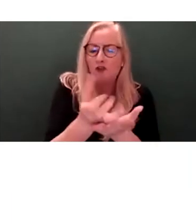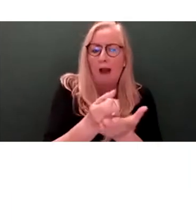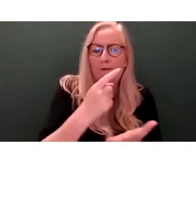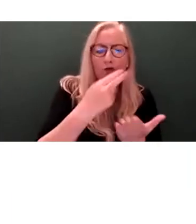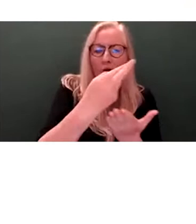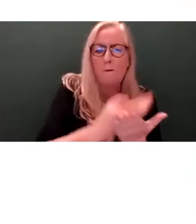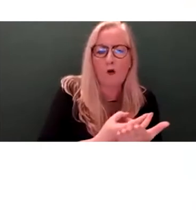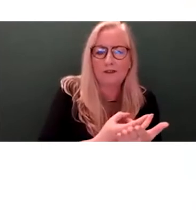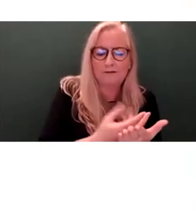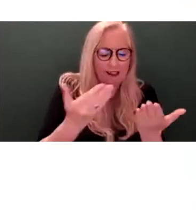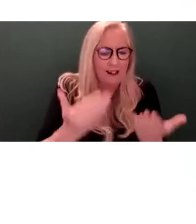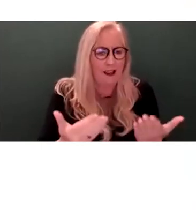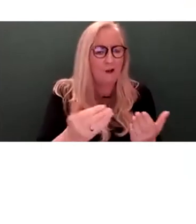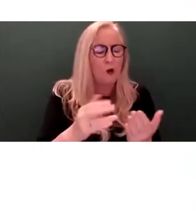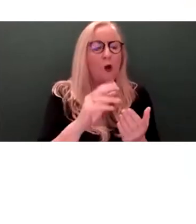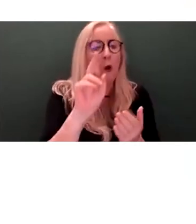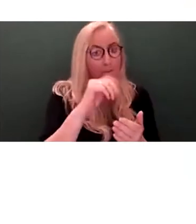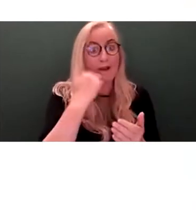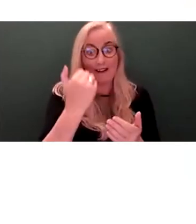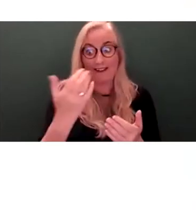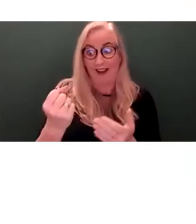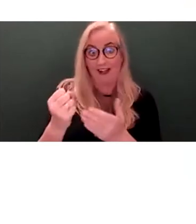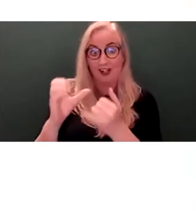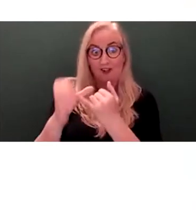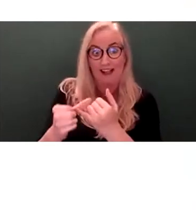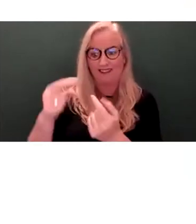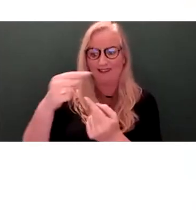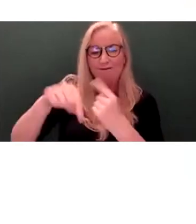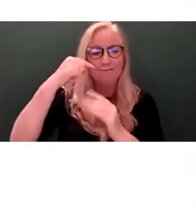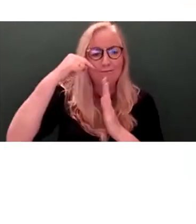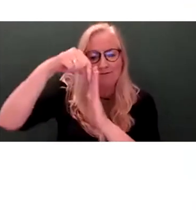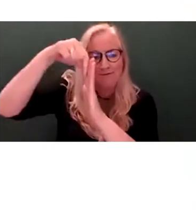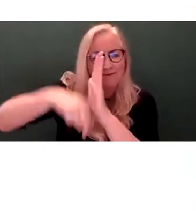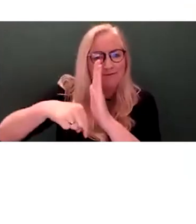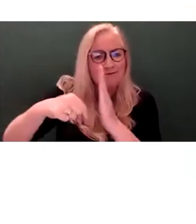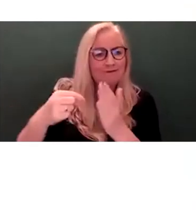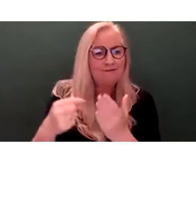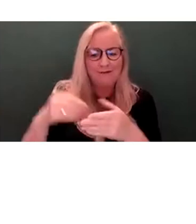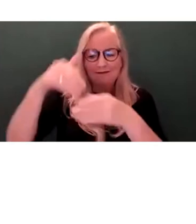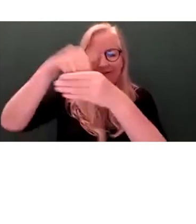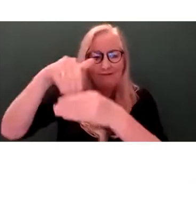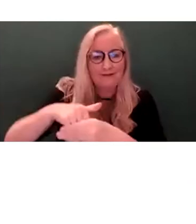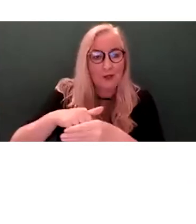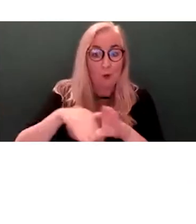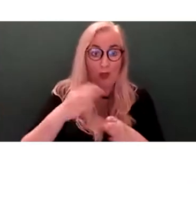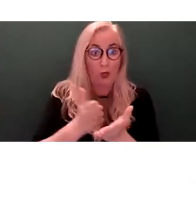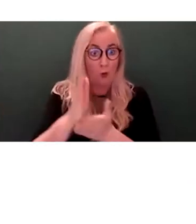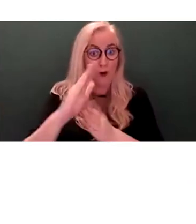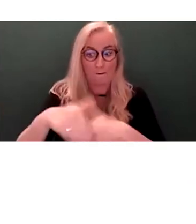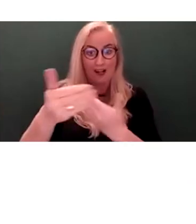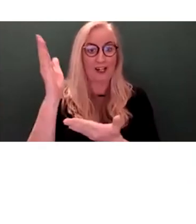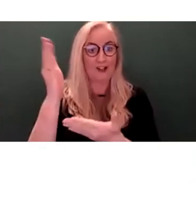because we have an opportunity to delve deeply into the content with presentations by the